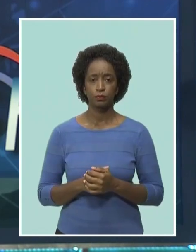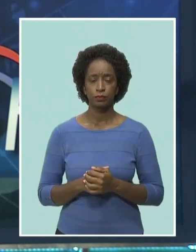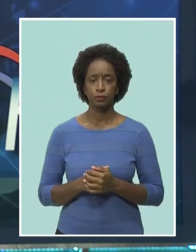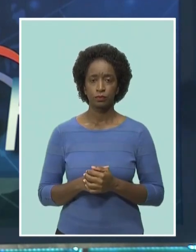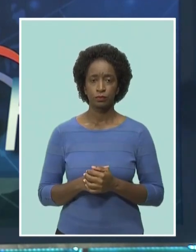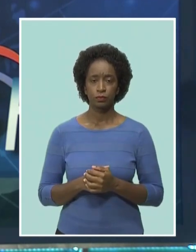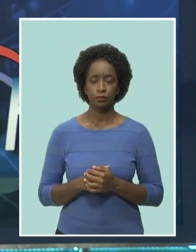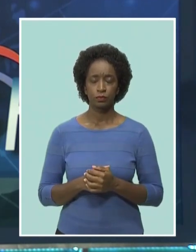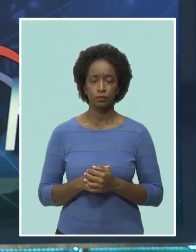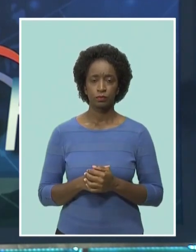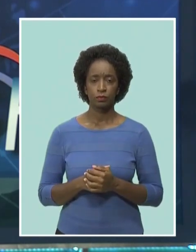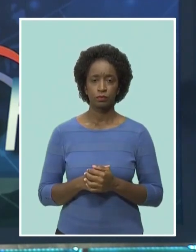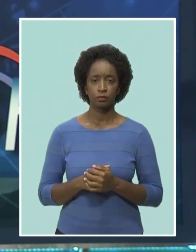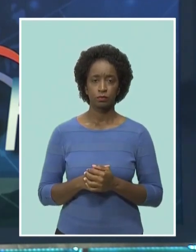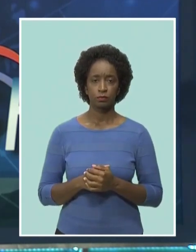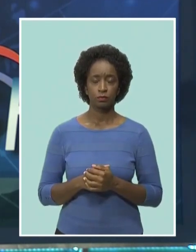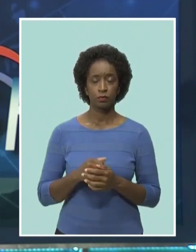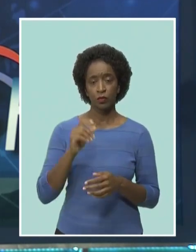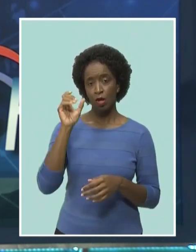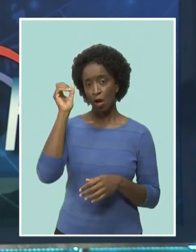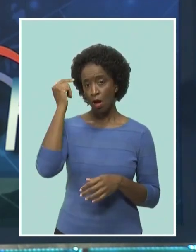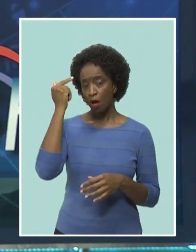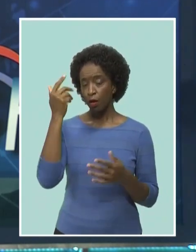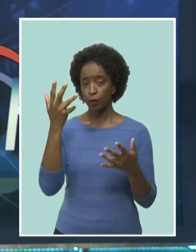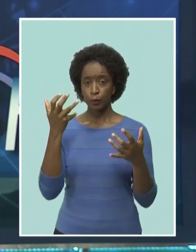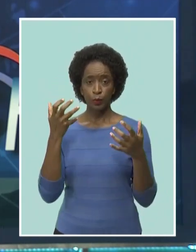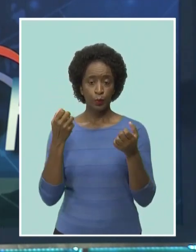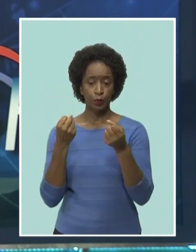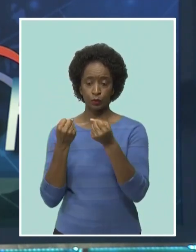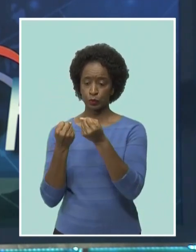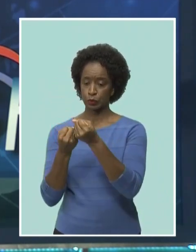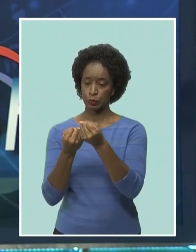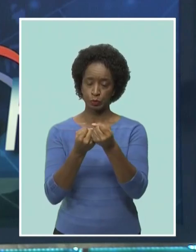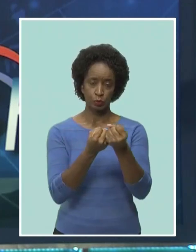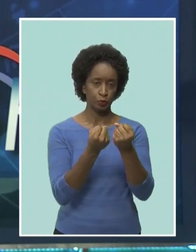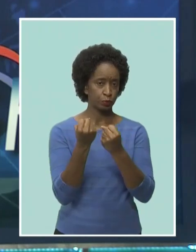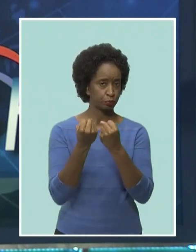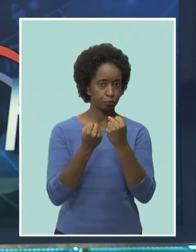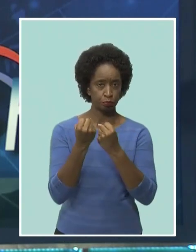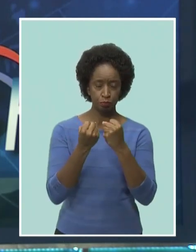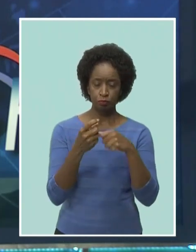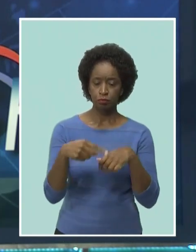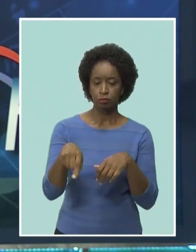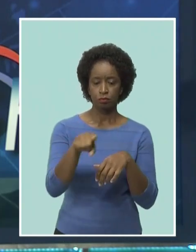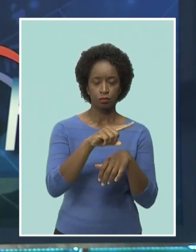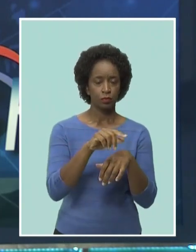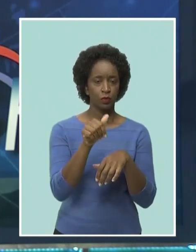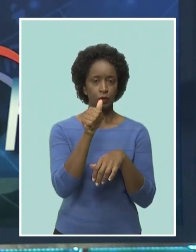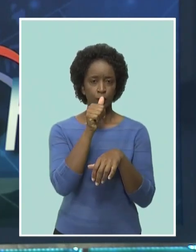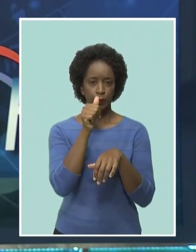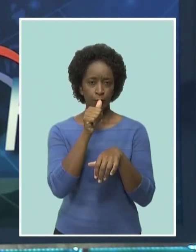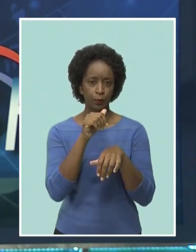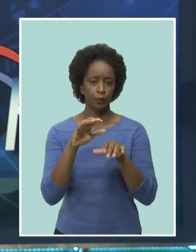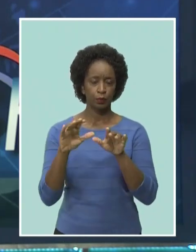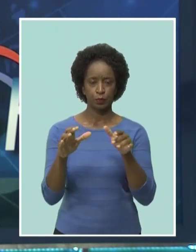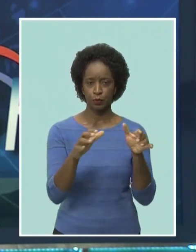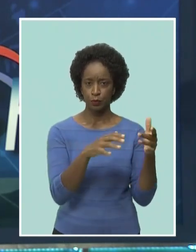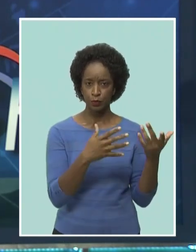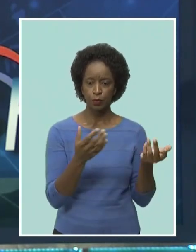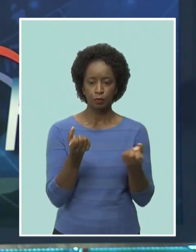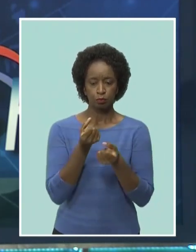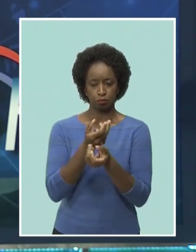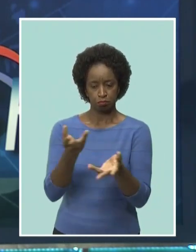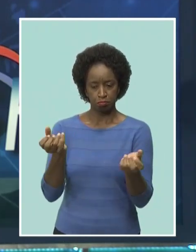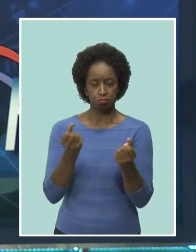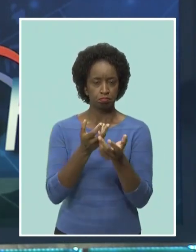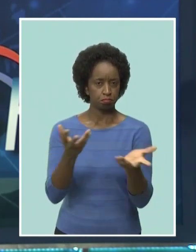Government is keen to partner wherever possible with private sector entities in rolling out wholesome community-based programs to curtail